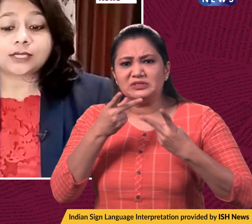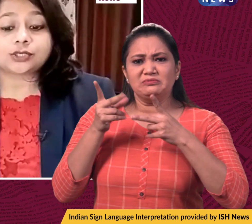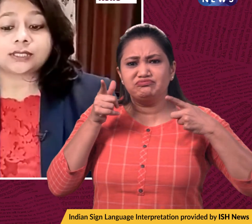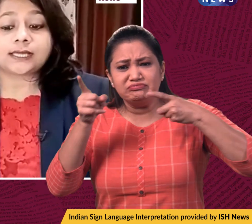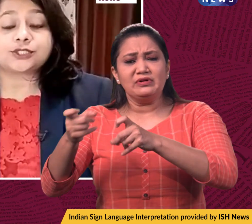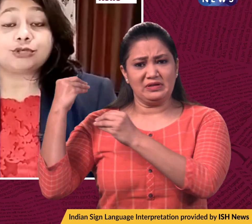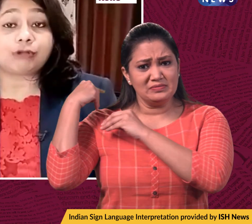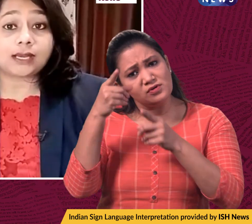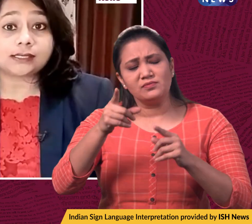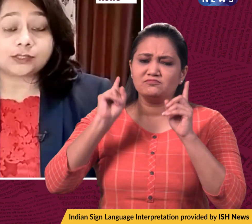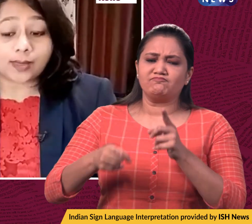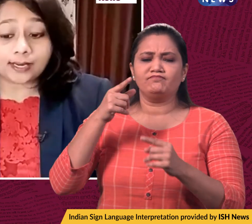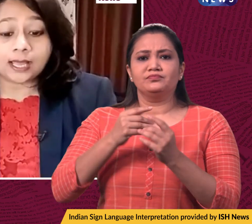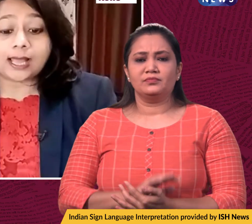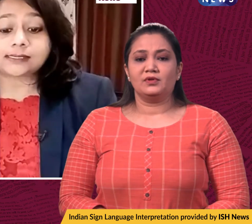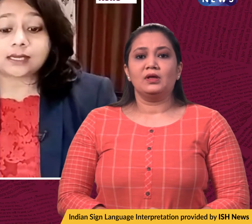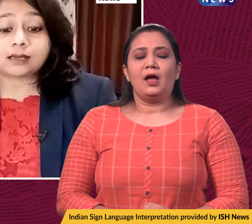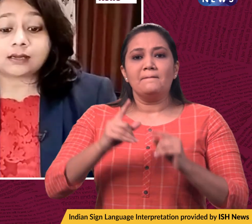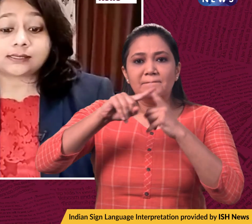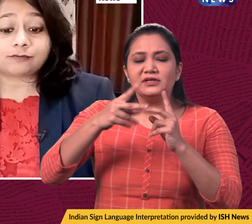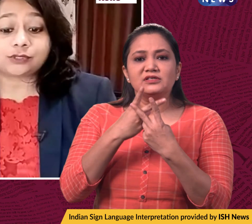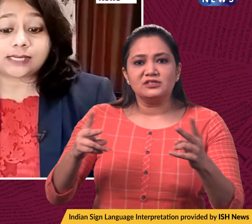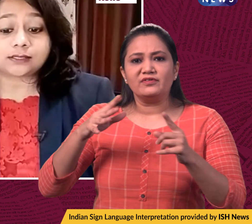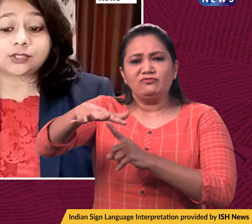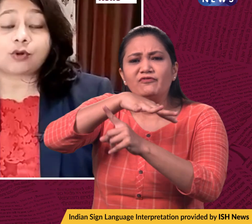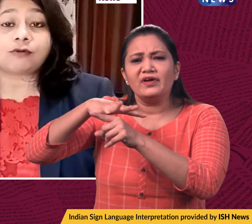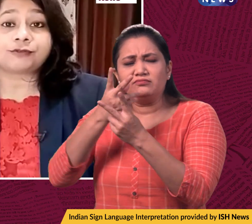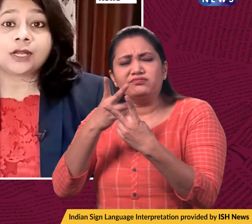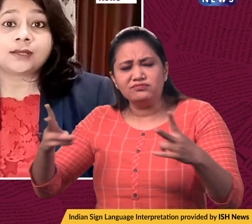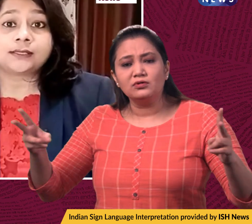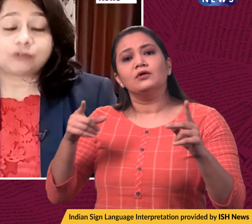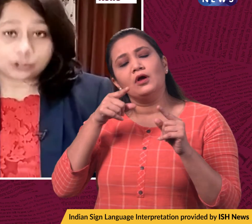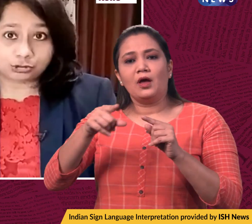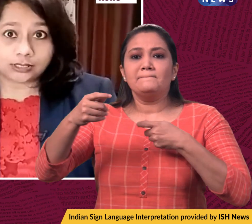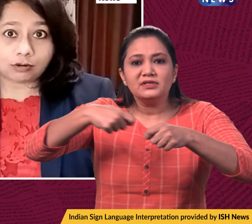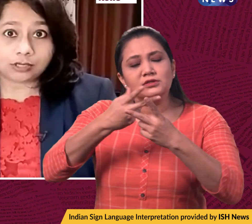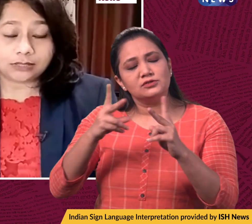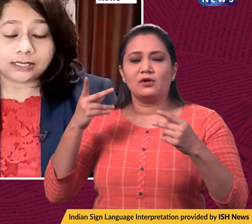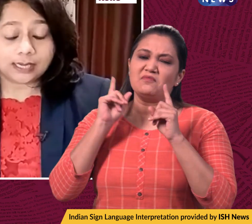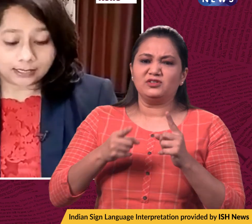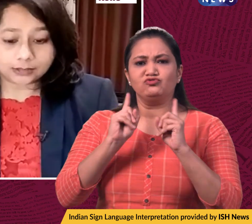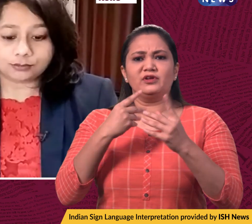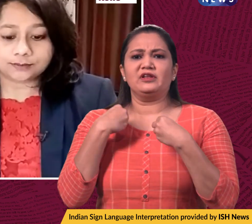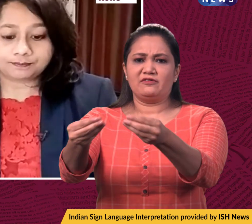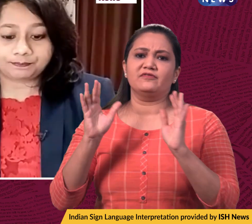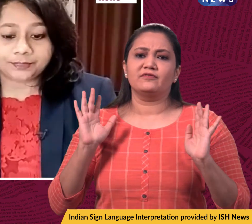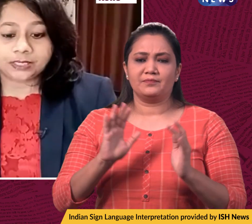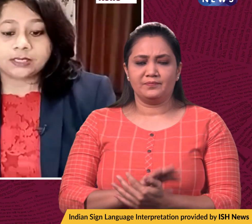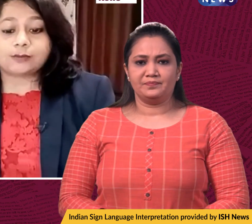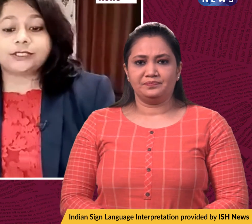in the aggression against Ukraine, as well as several sectors of the Russian economy, end